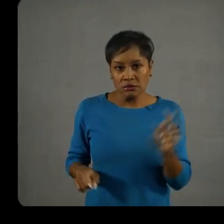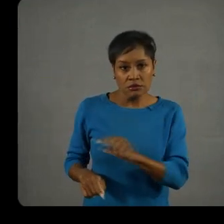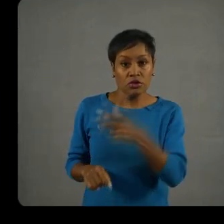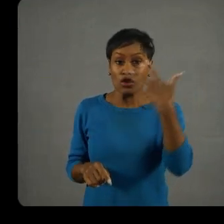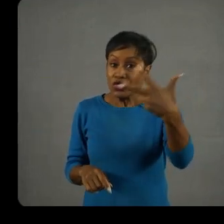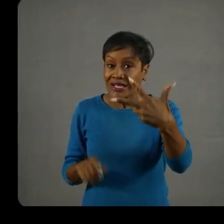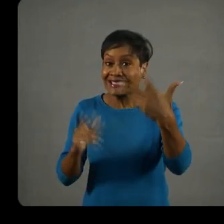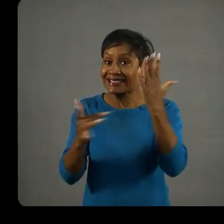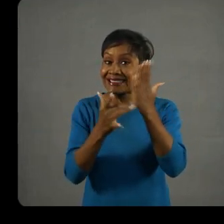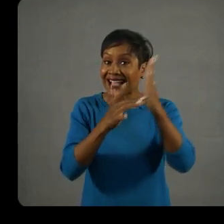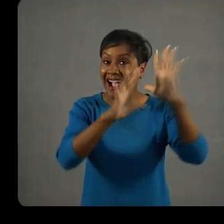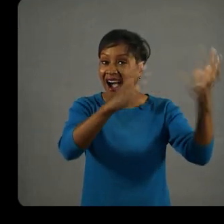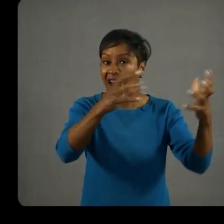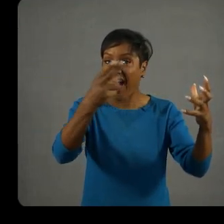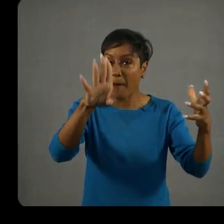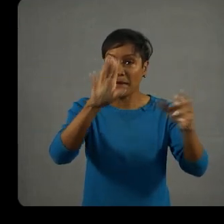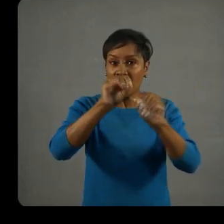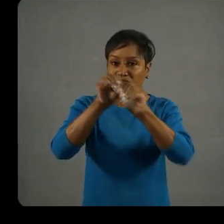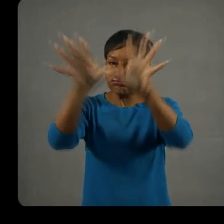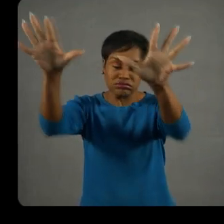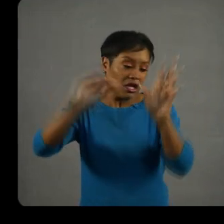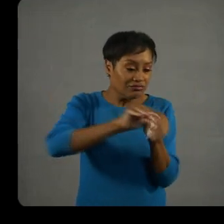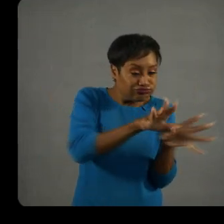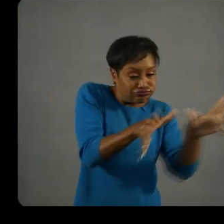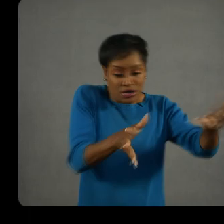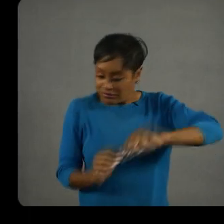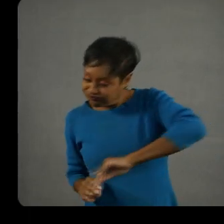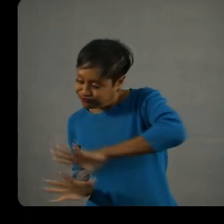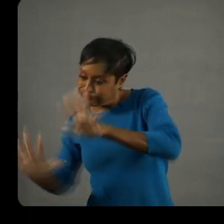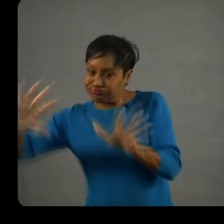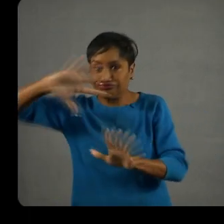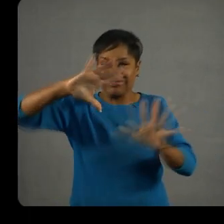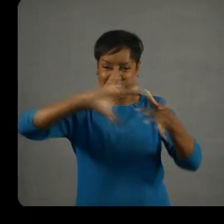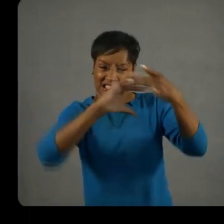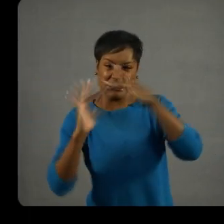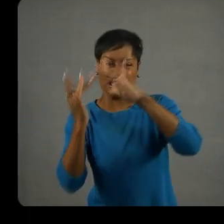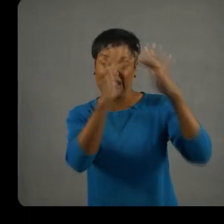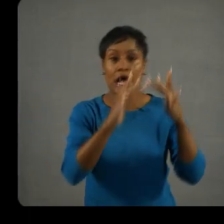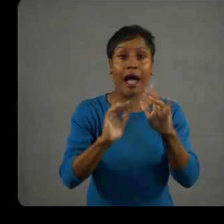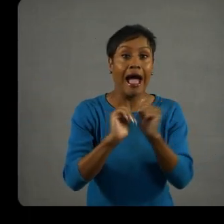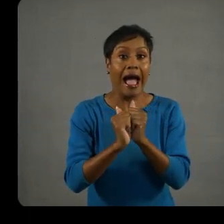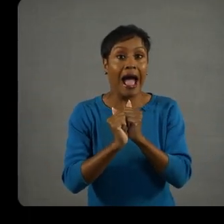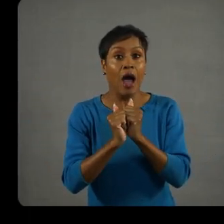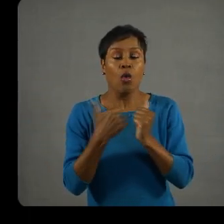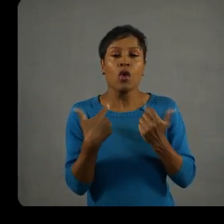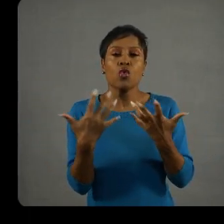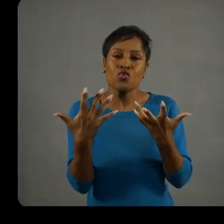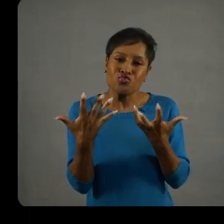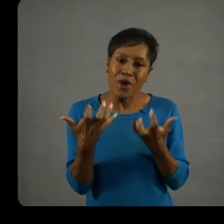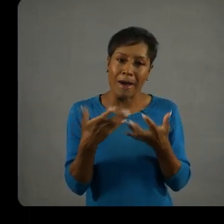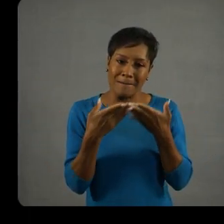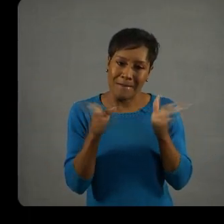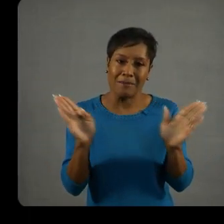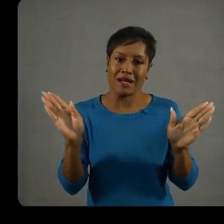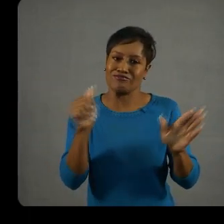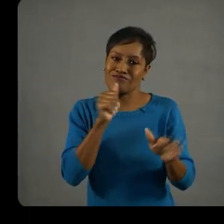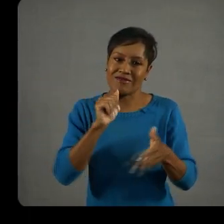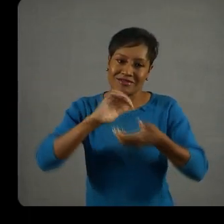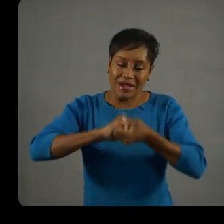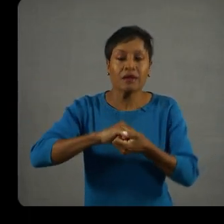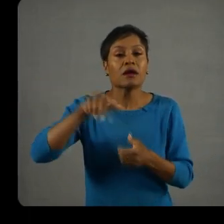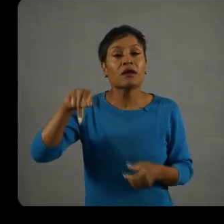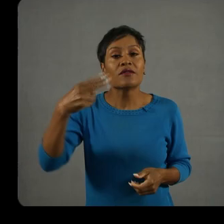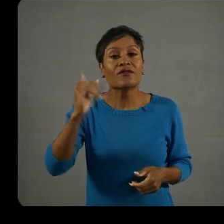tech hubs that we can be partnering with. Yes. And the way that we're doing this is we want to do public and private partnerships. So